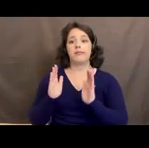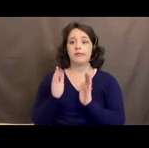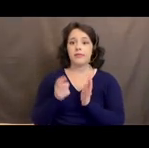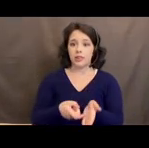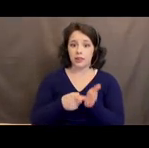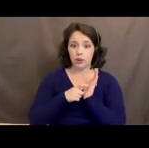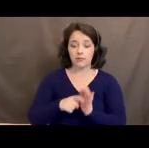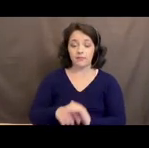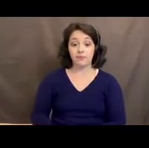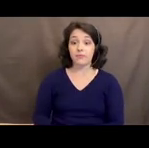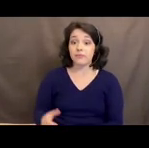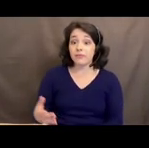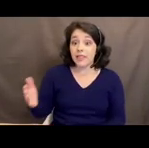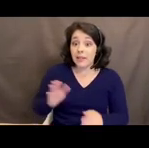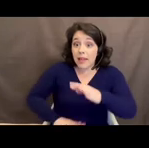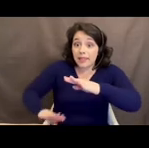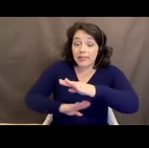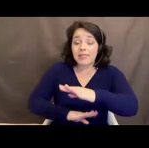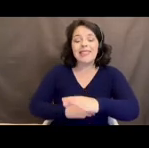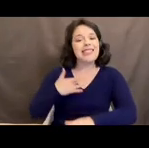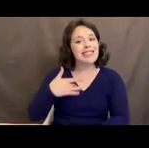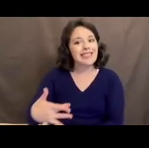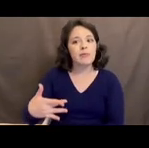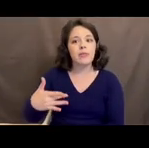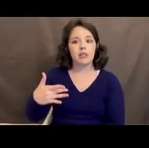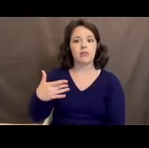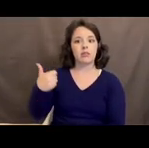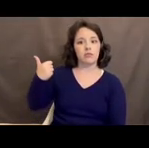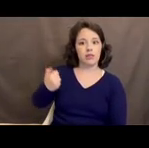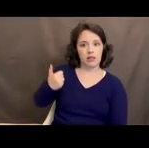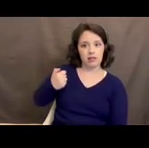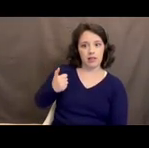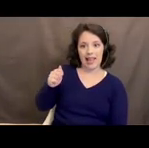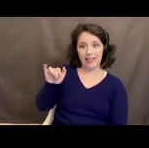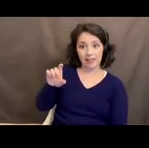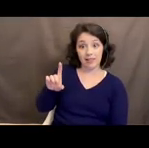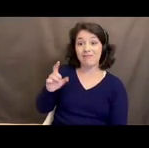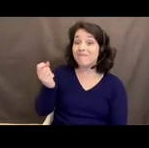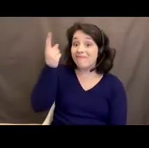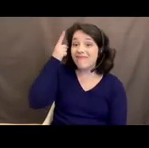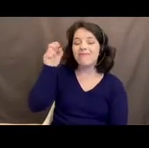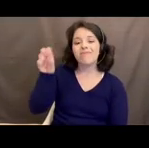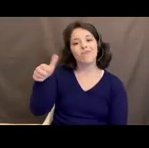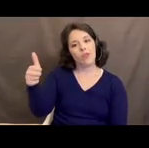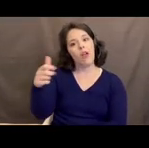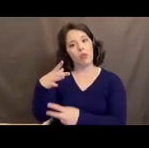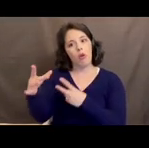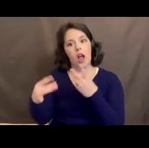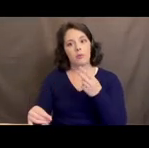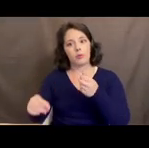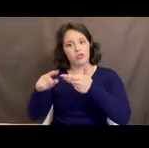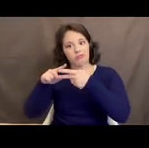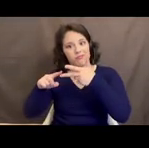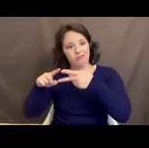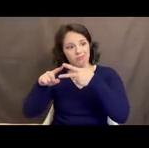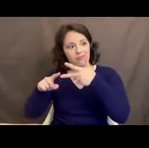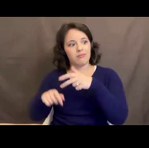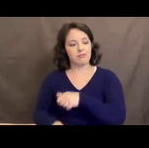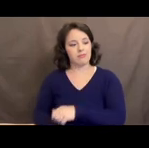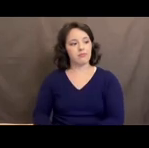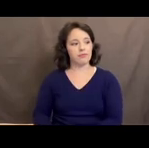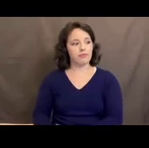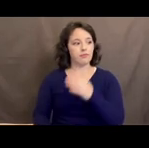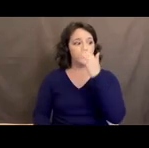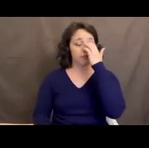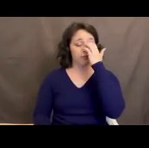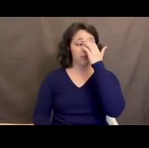but you don't necessarily have to, as having aid is not a requirement. Now, the great news here, and you can see at the bottom